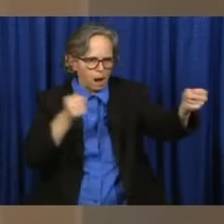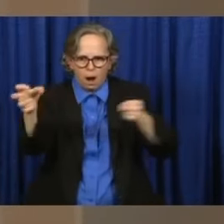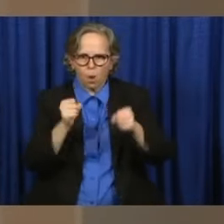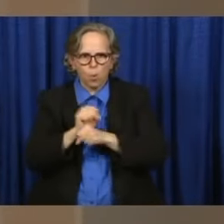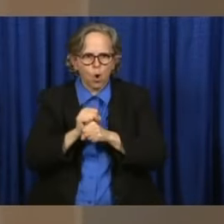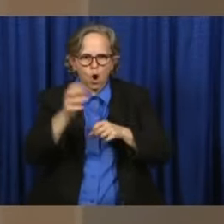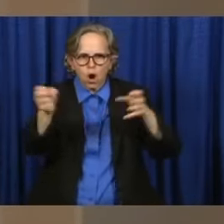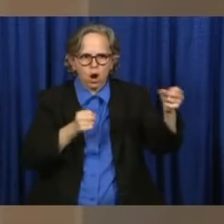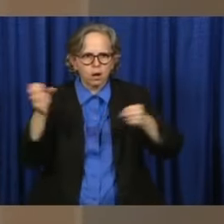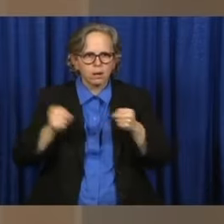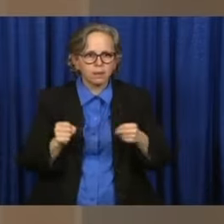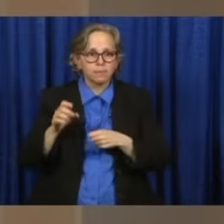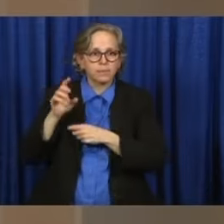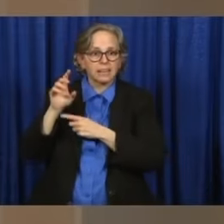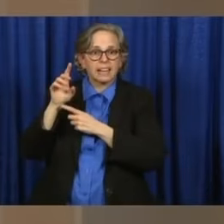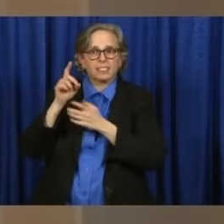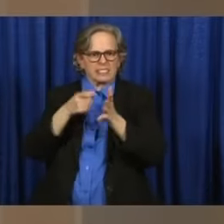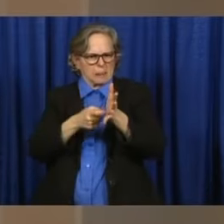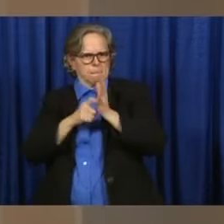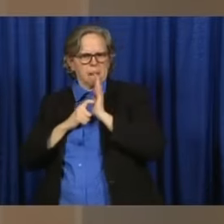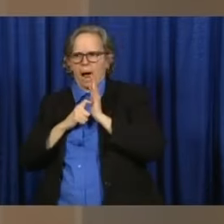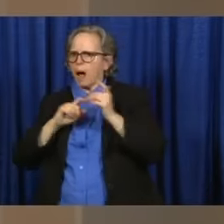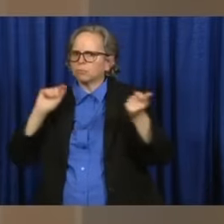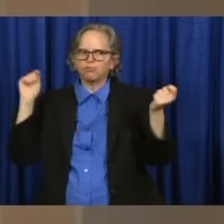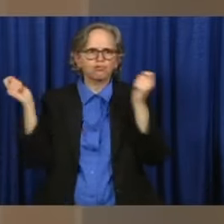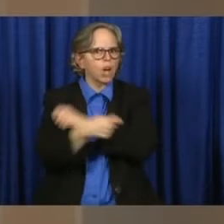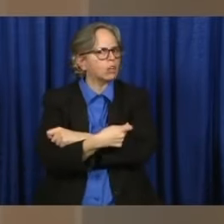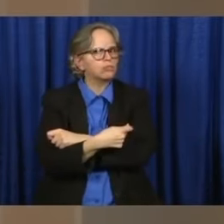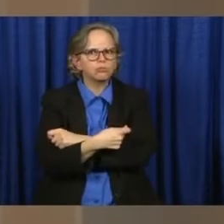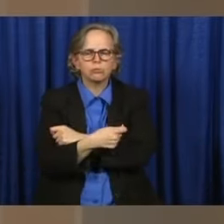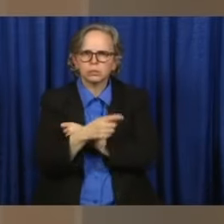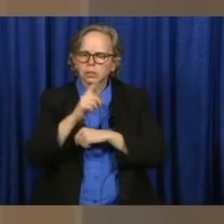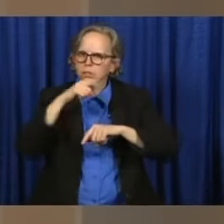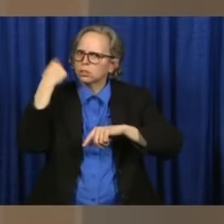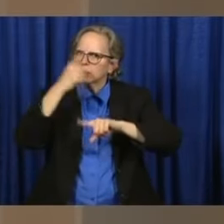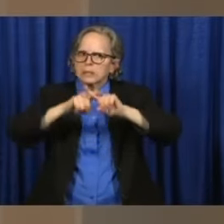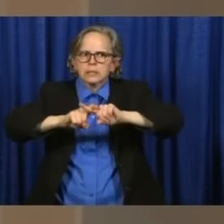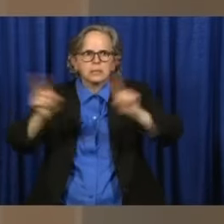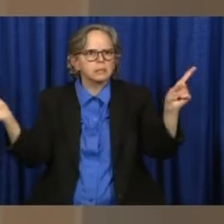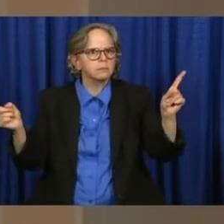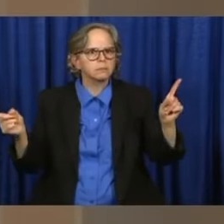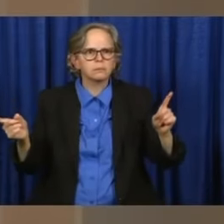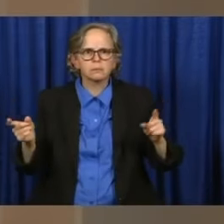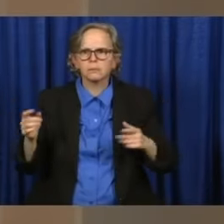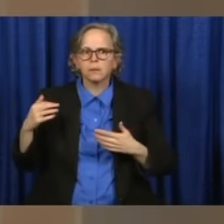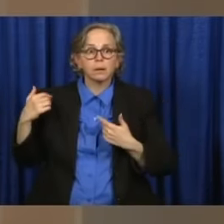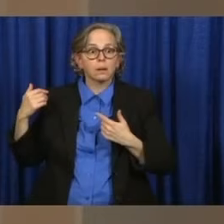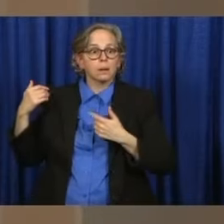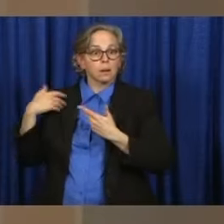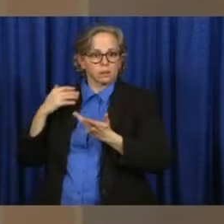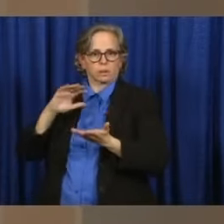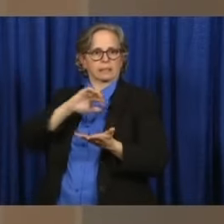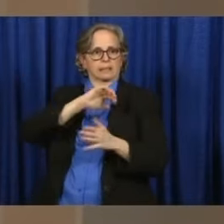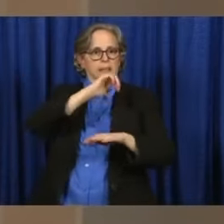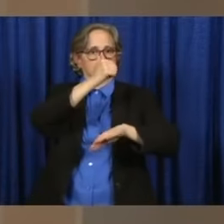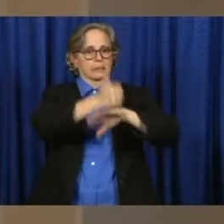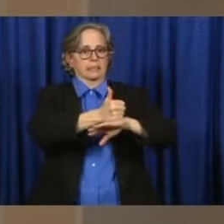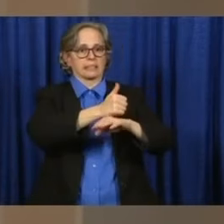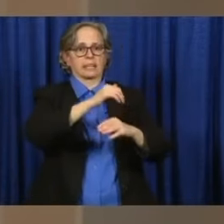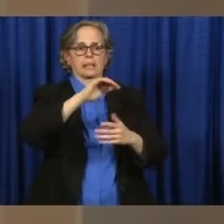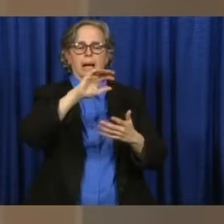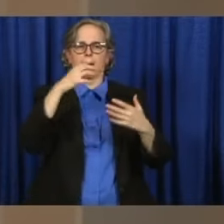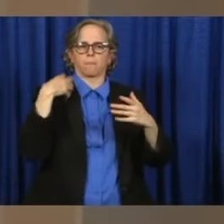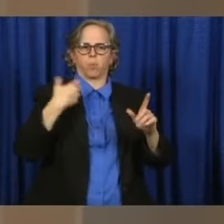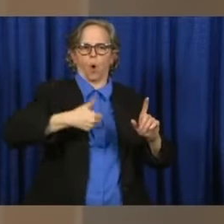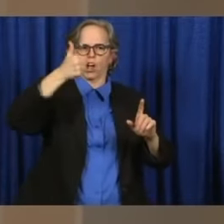in the economy. We've created an essential employers website to post